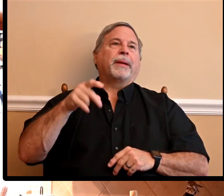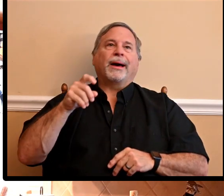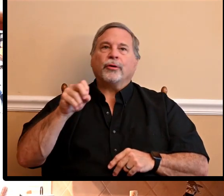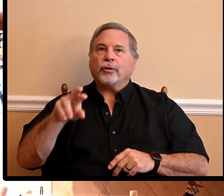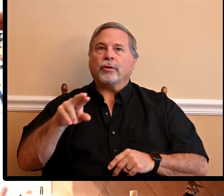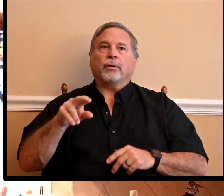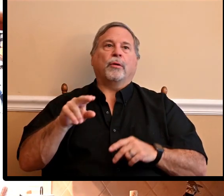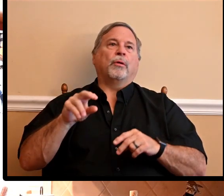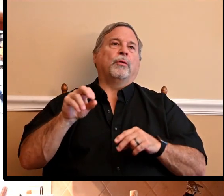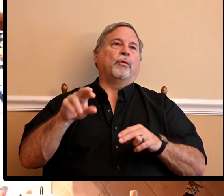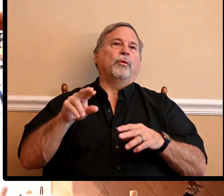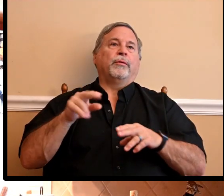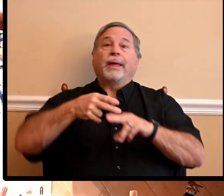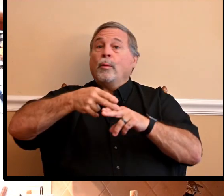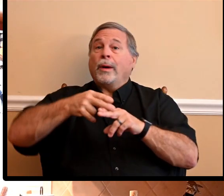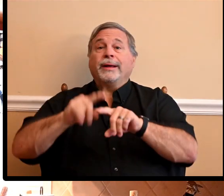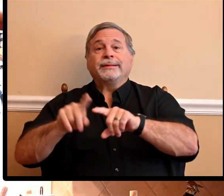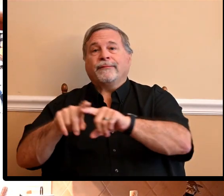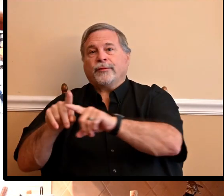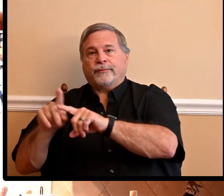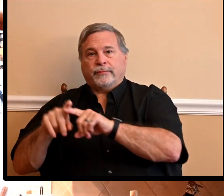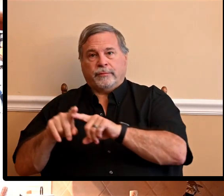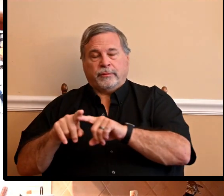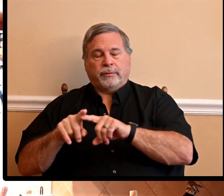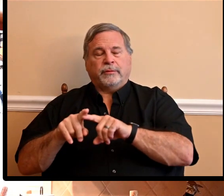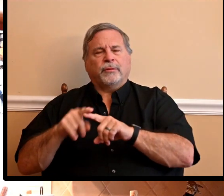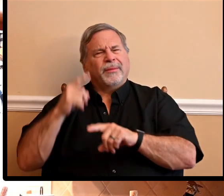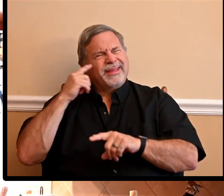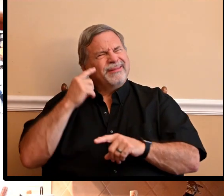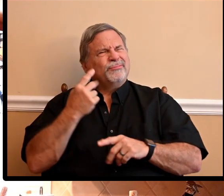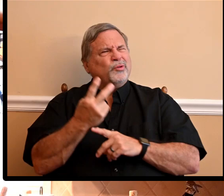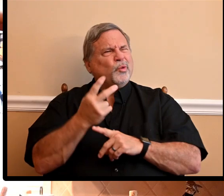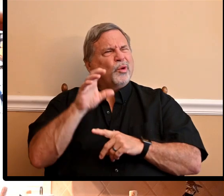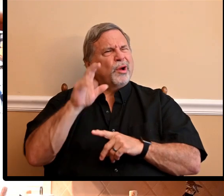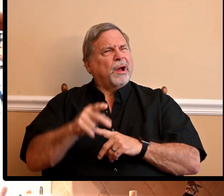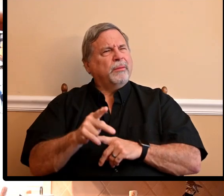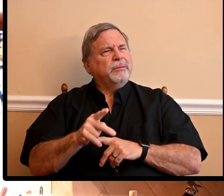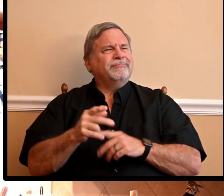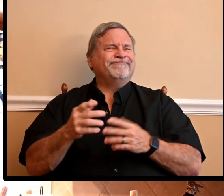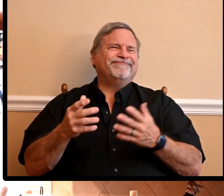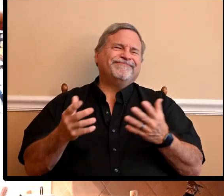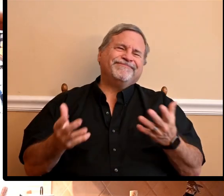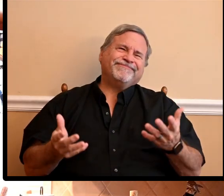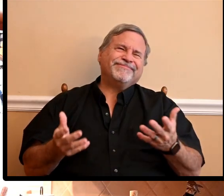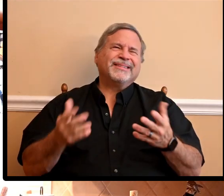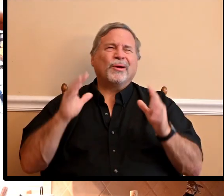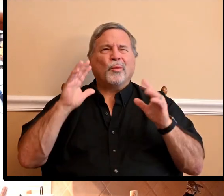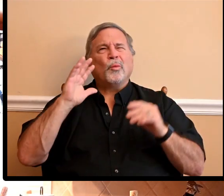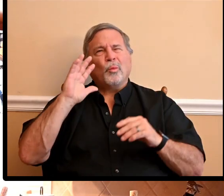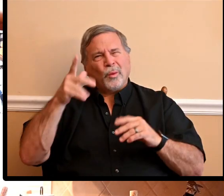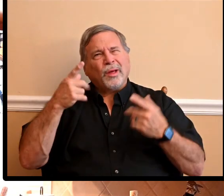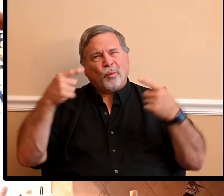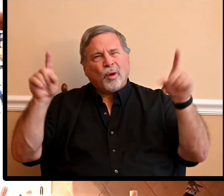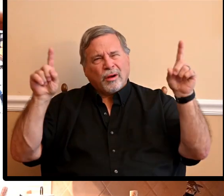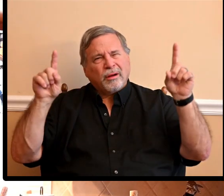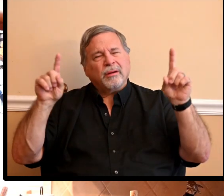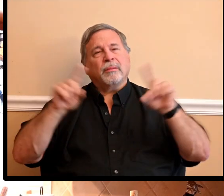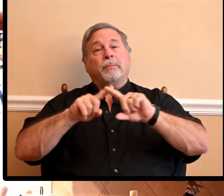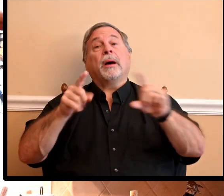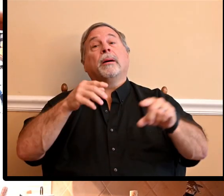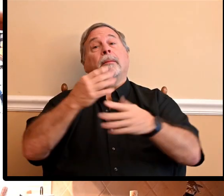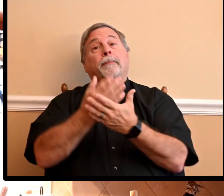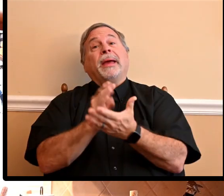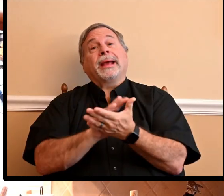a granulated sugar versus a powdered sugar. They weigh different things. So to think, okay, I'm going to use 2 cups every time, it'll